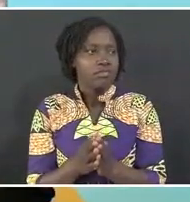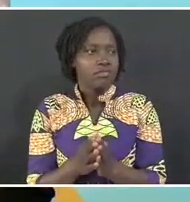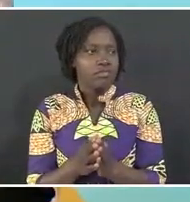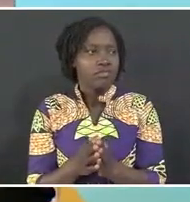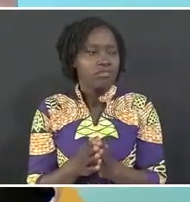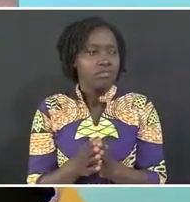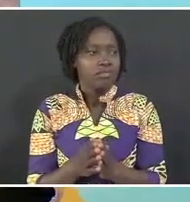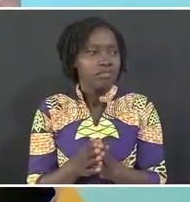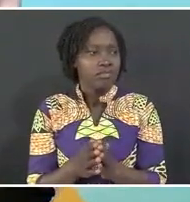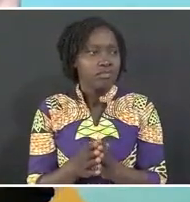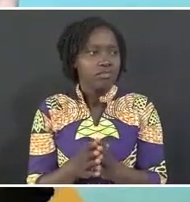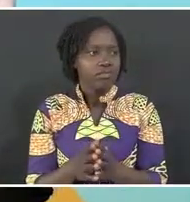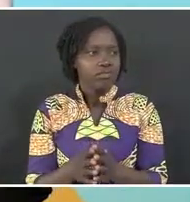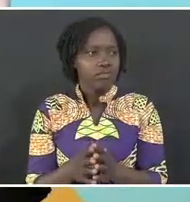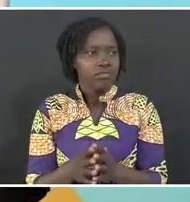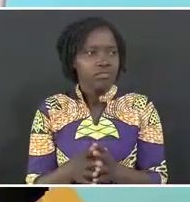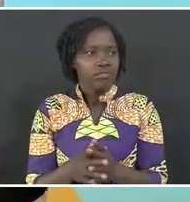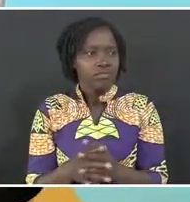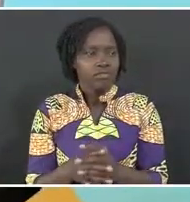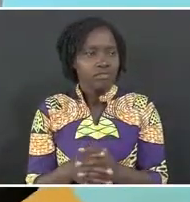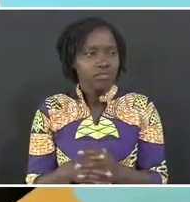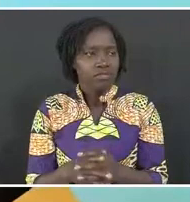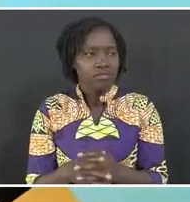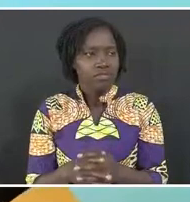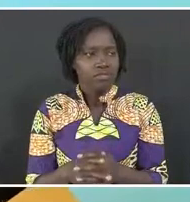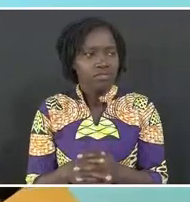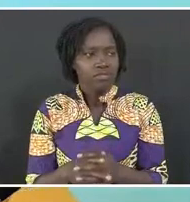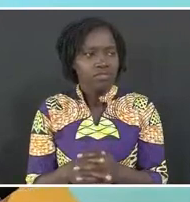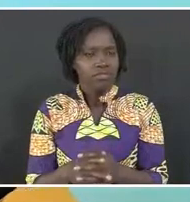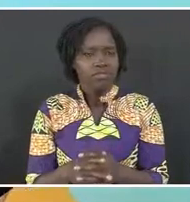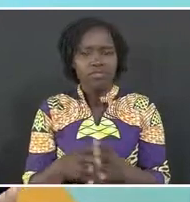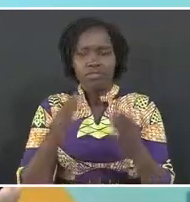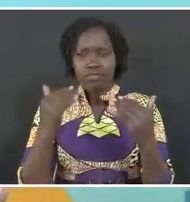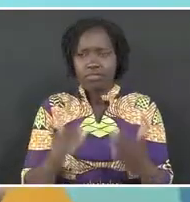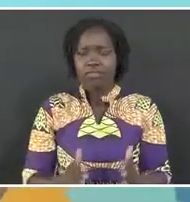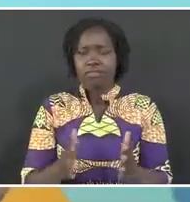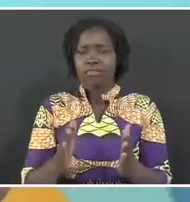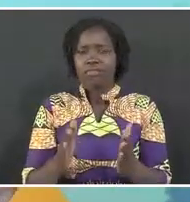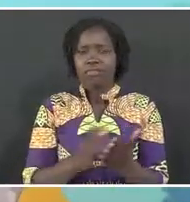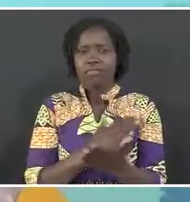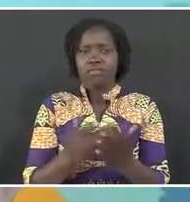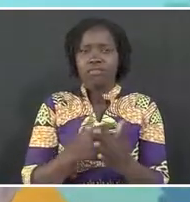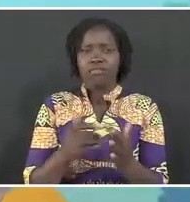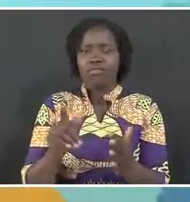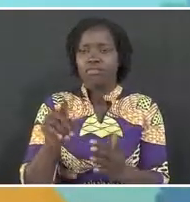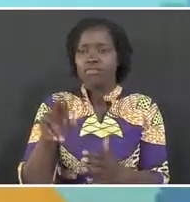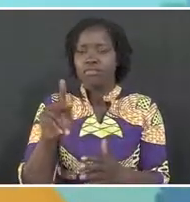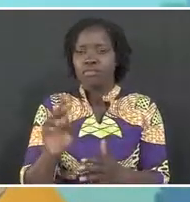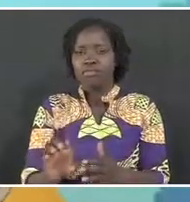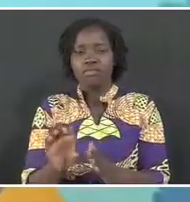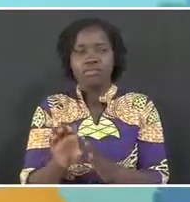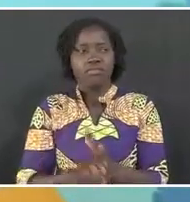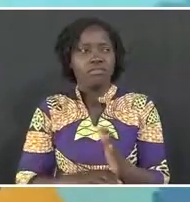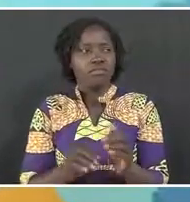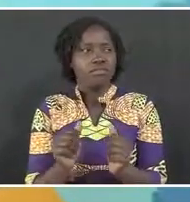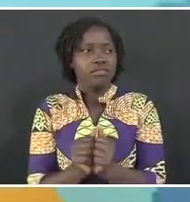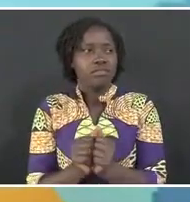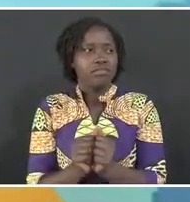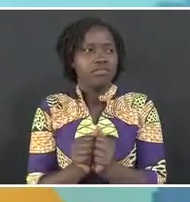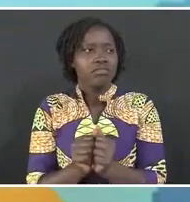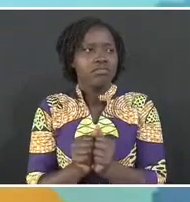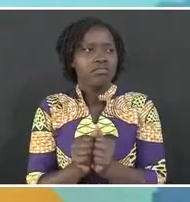and some other people. And this person shared with us from Luke chapter 10.